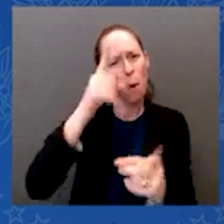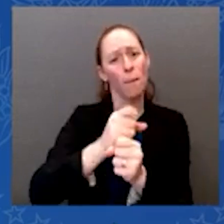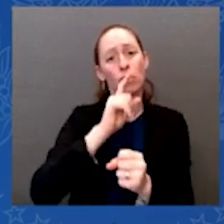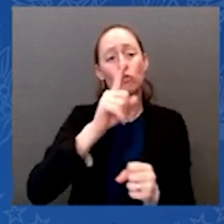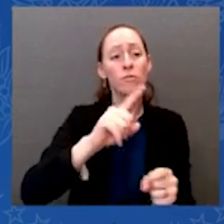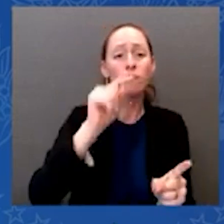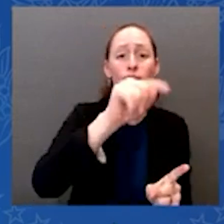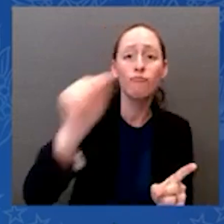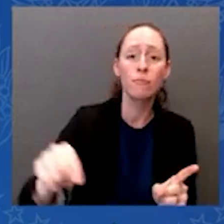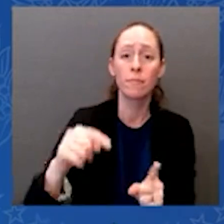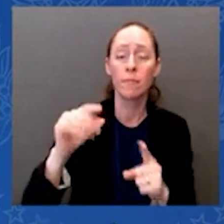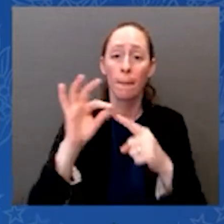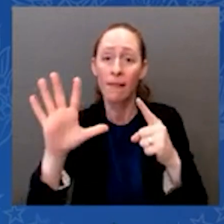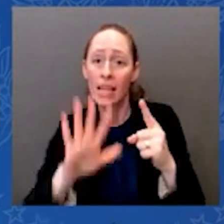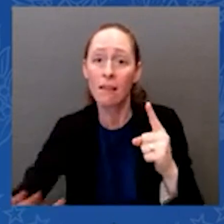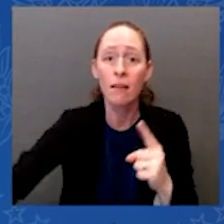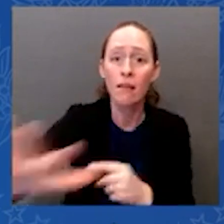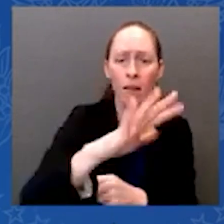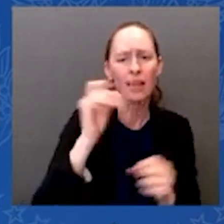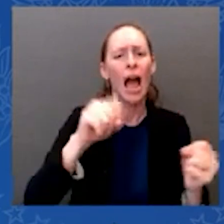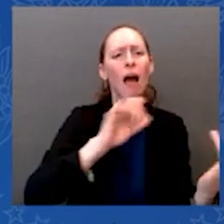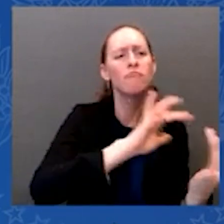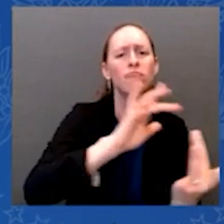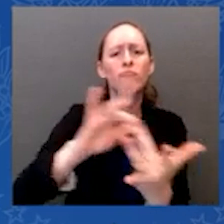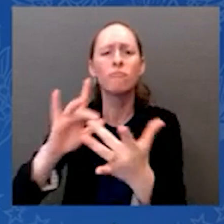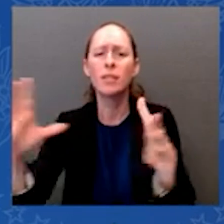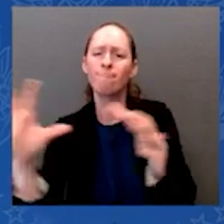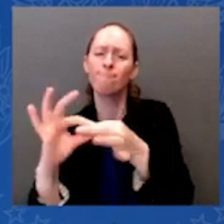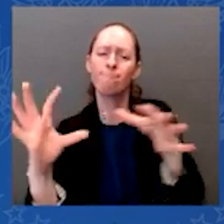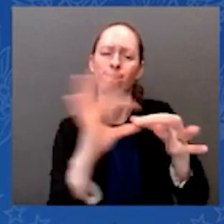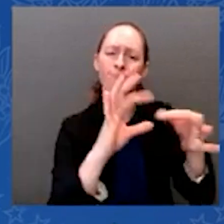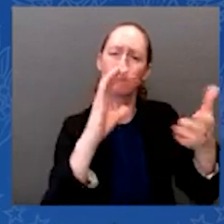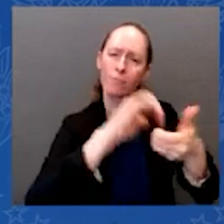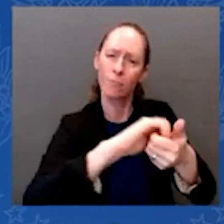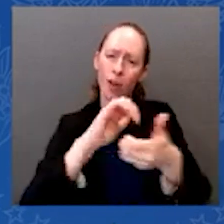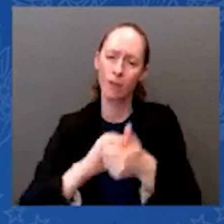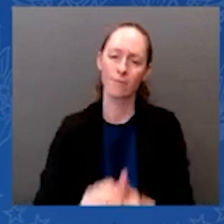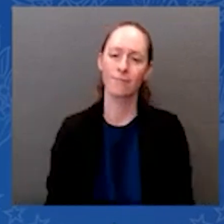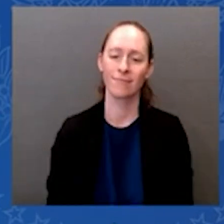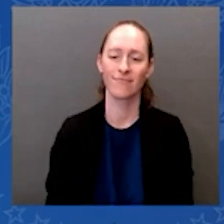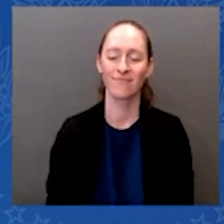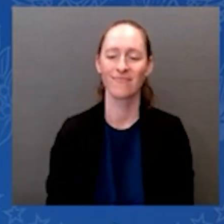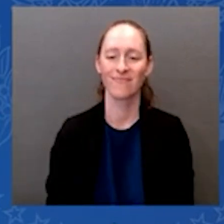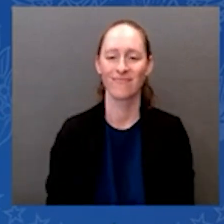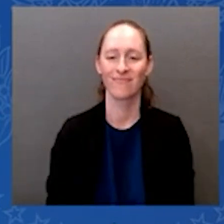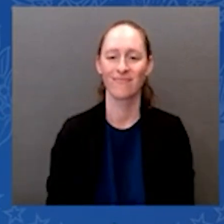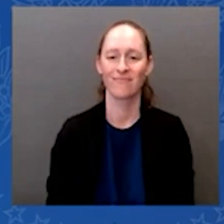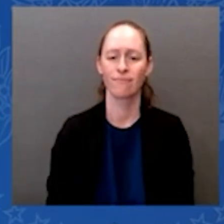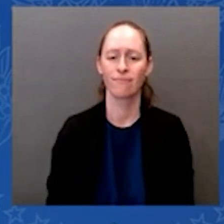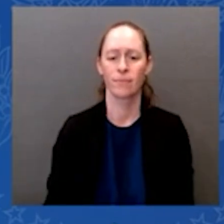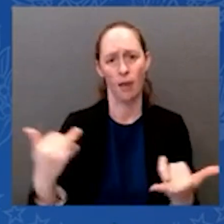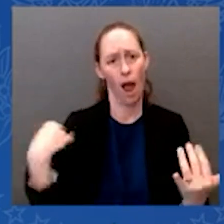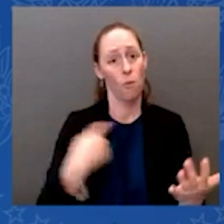we're making additional and concrete commitments. And we're launching our Pacific Partnership Strategy, the first national